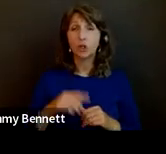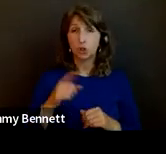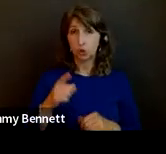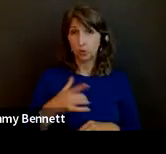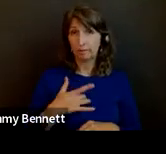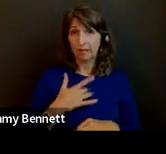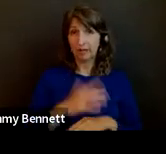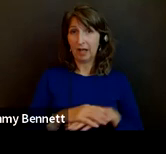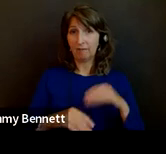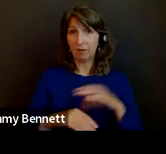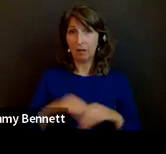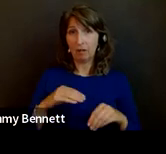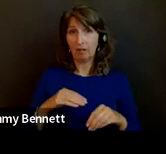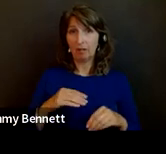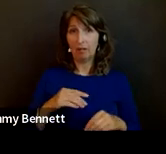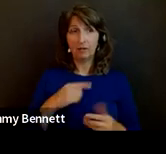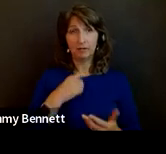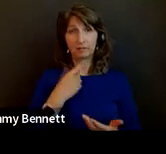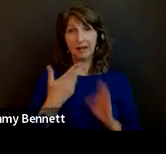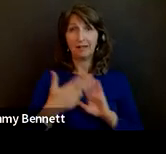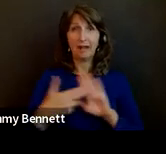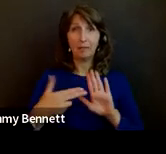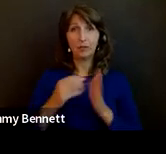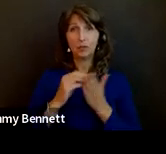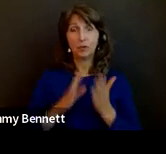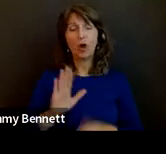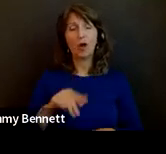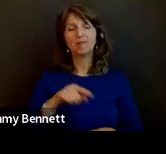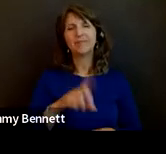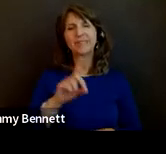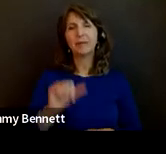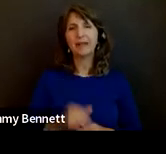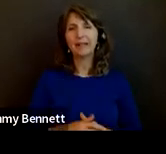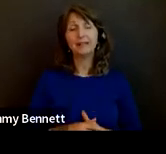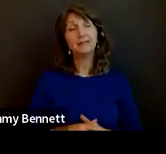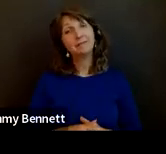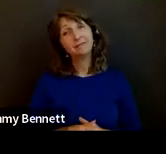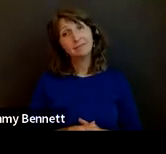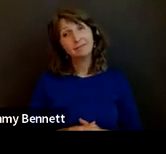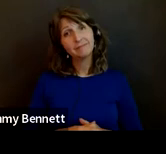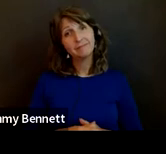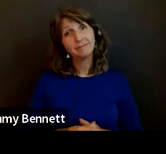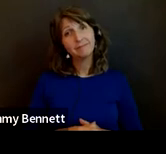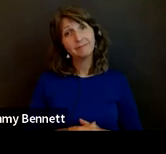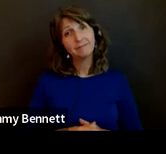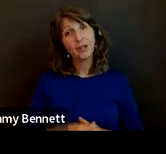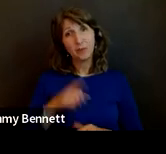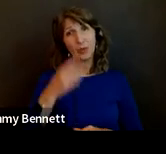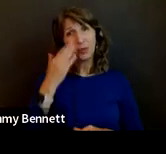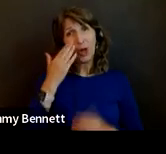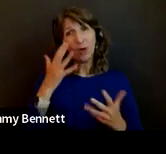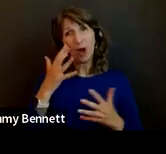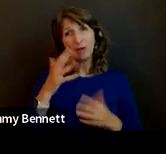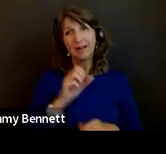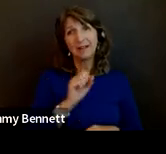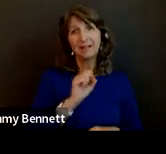educational professional saying this student has a disability if you know that the long-term sub did not possess